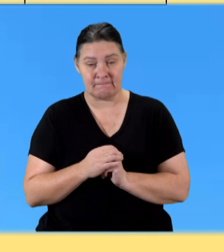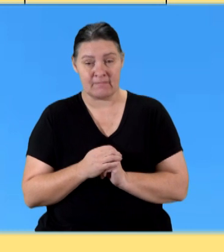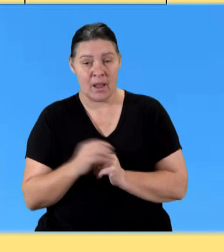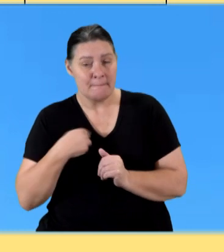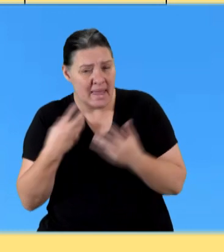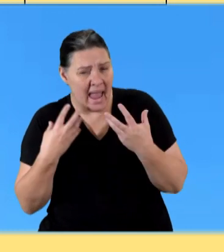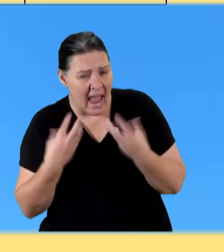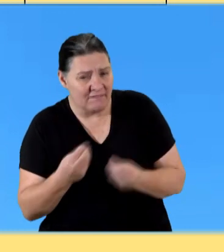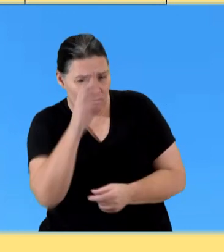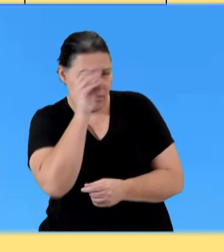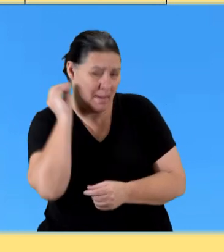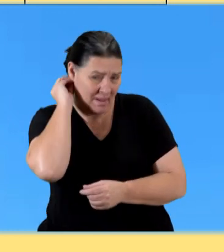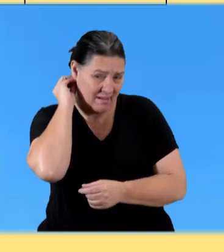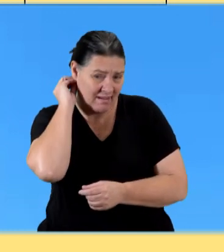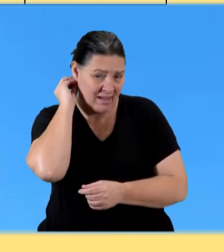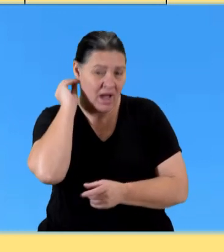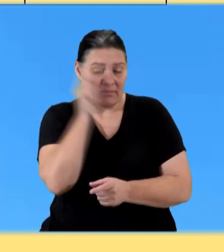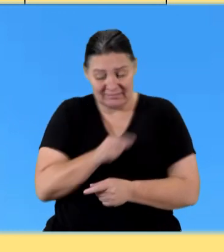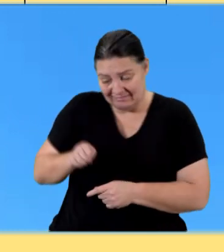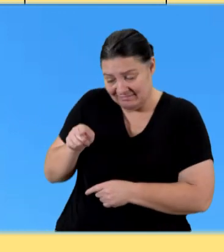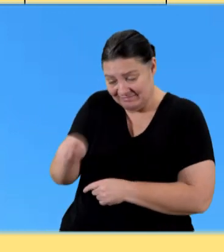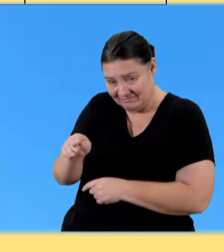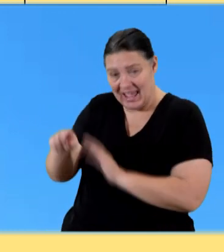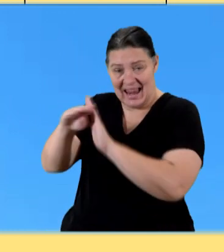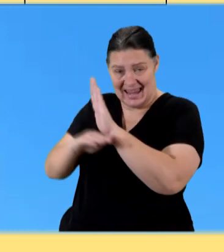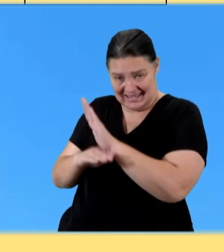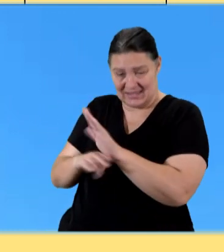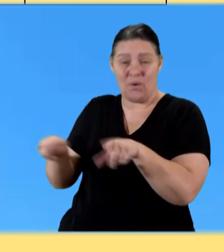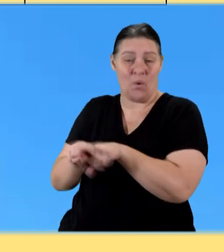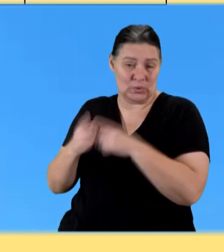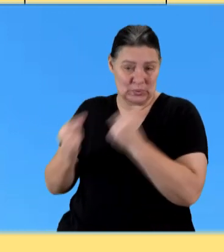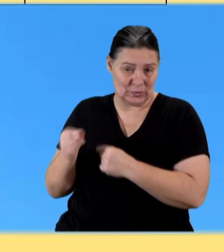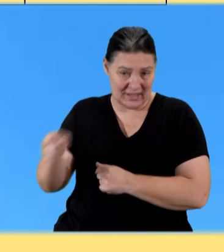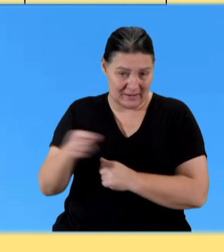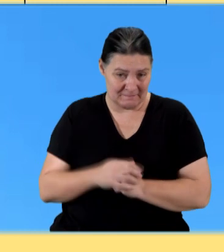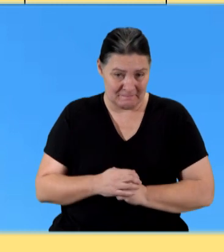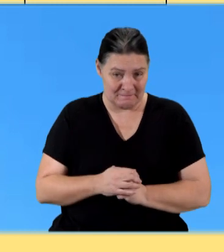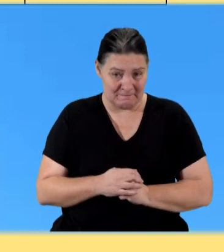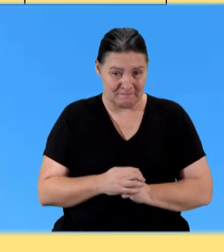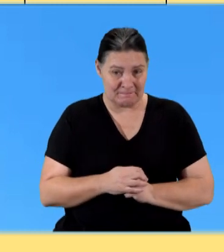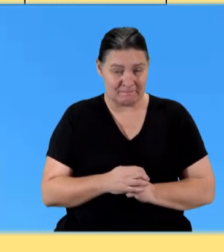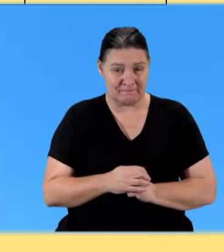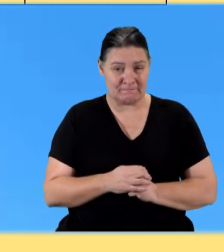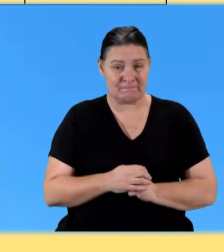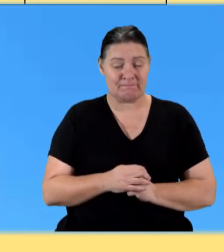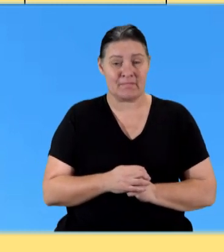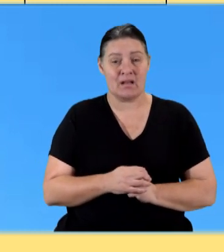90. I have to remember to come and do the correction when I get to the creditors